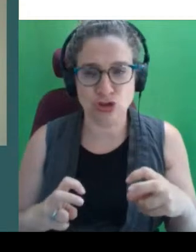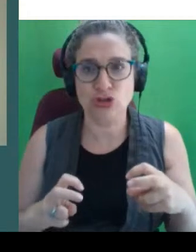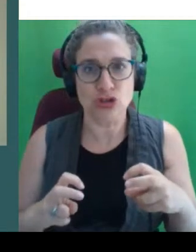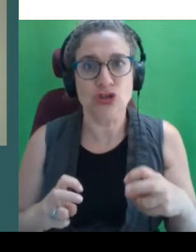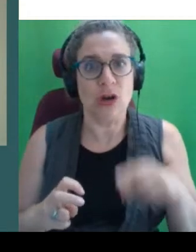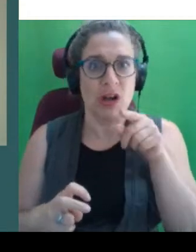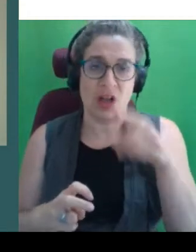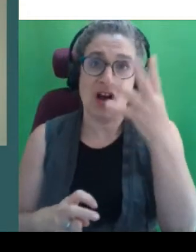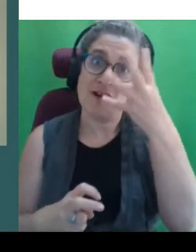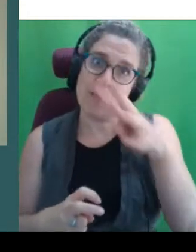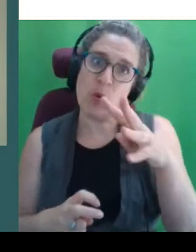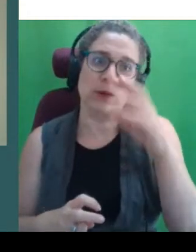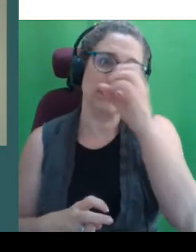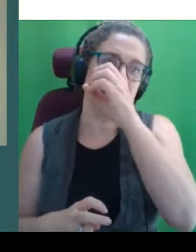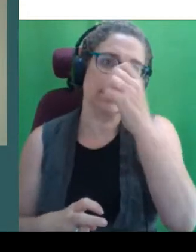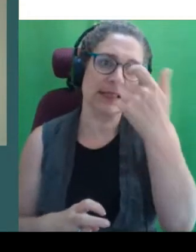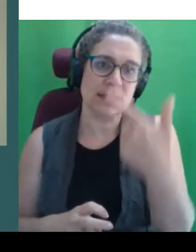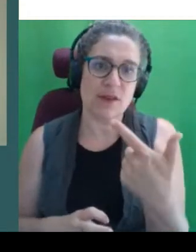47%